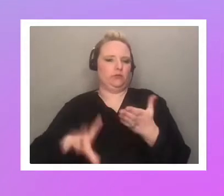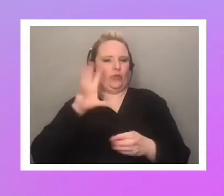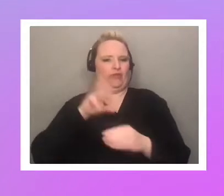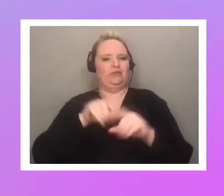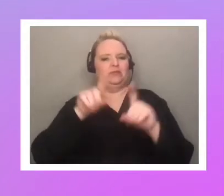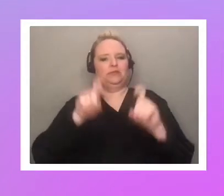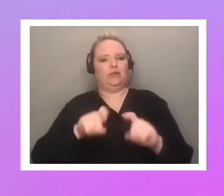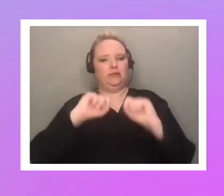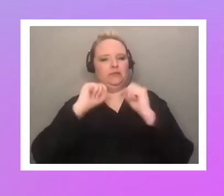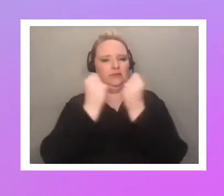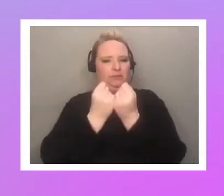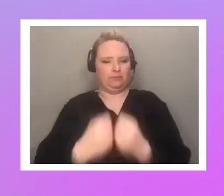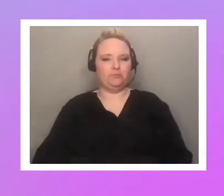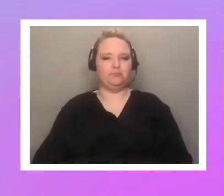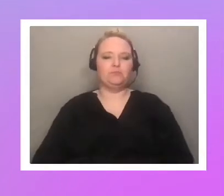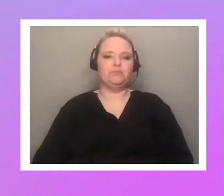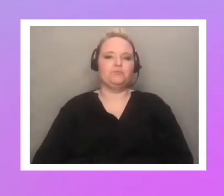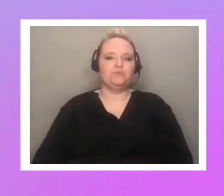testing team.